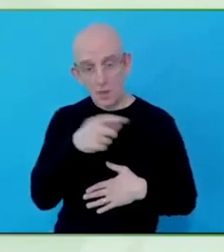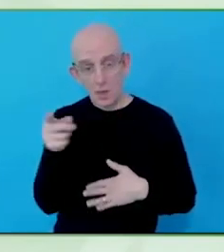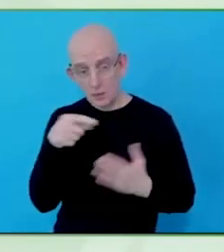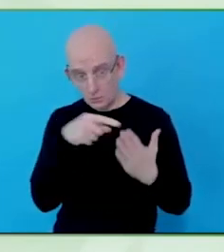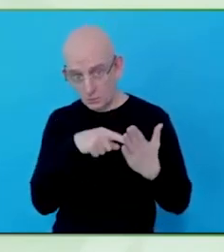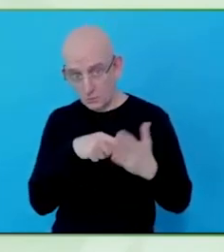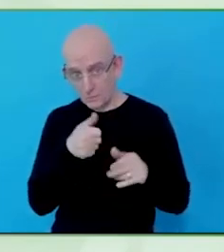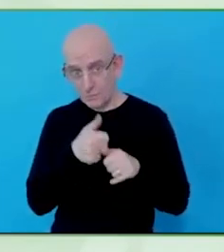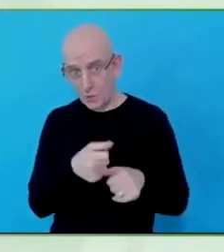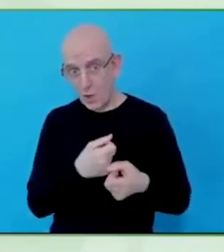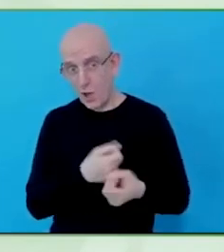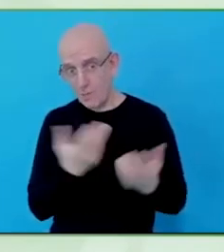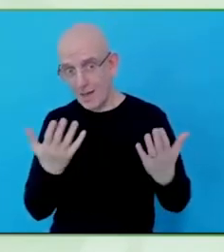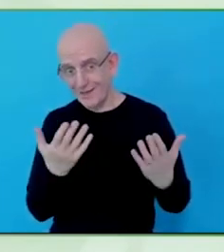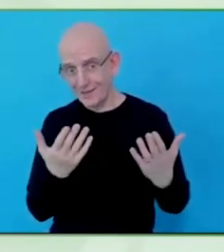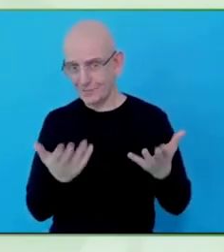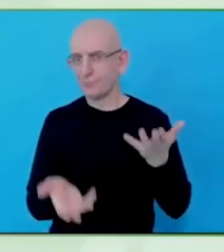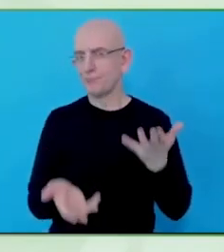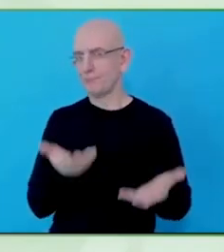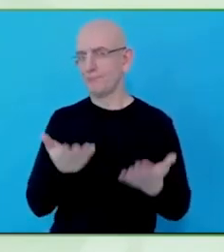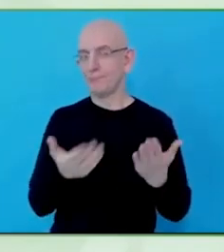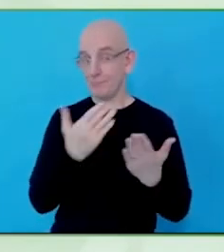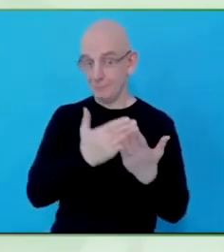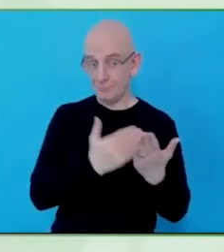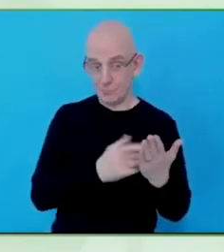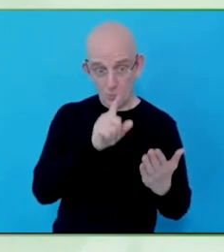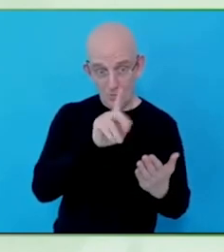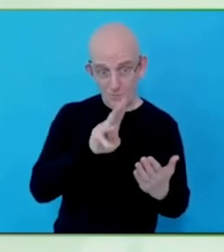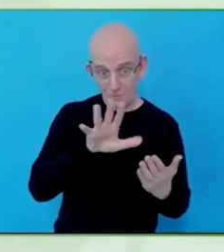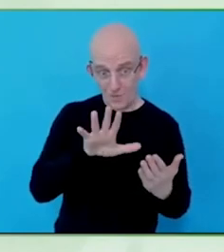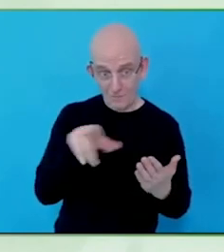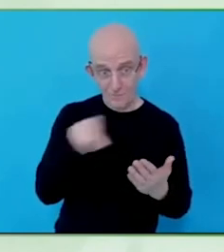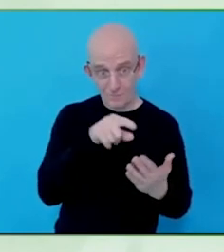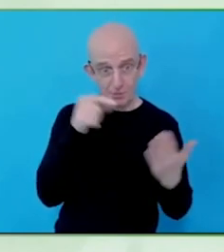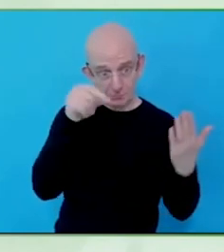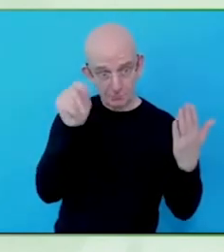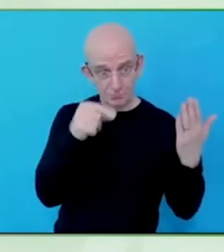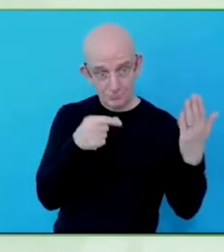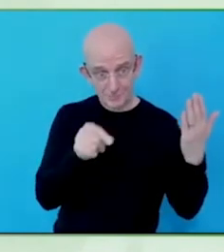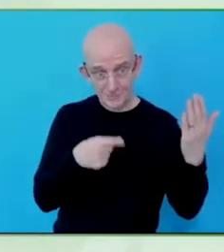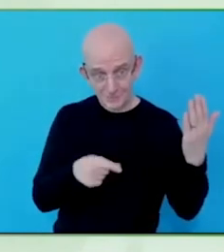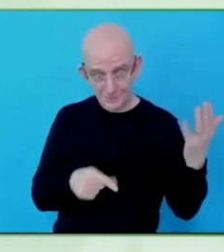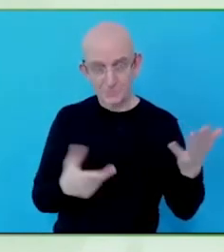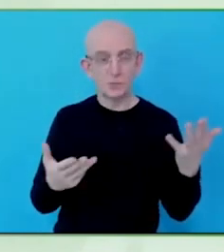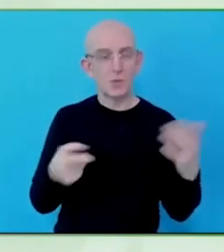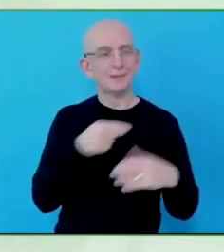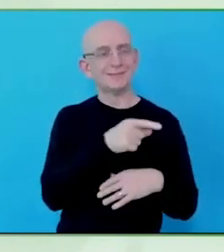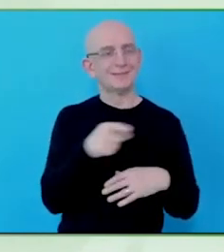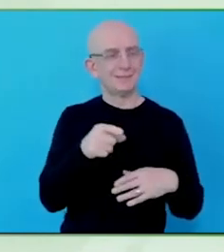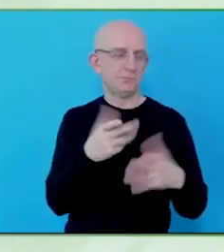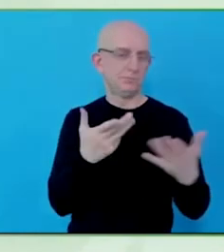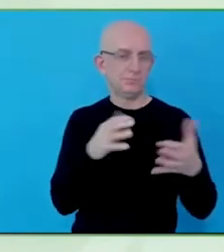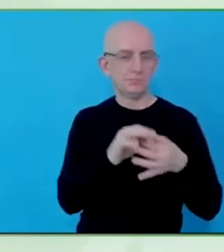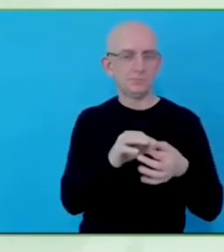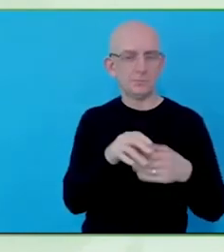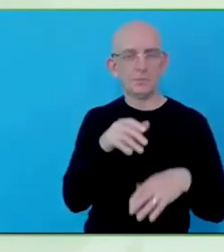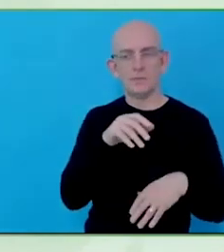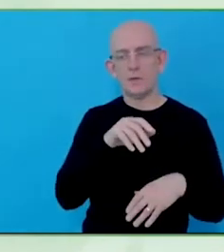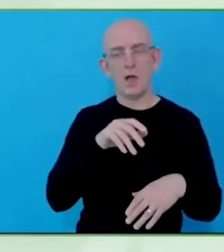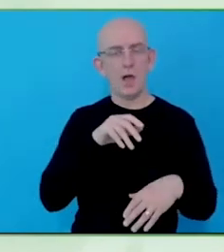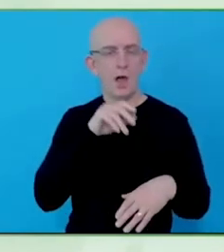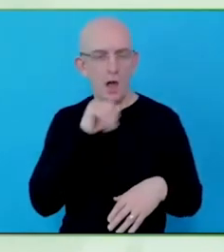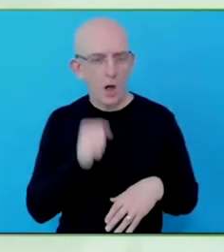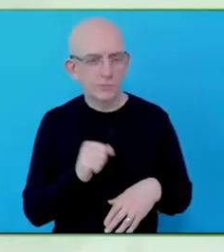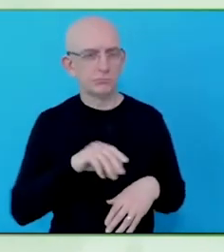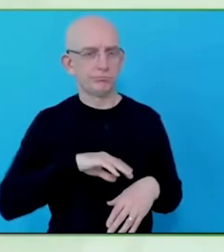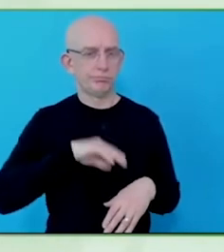we have no help, right? Many people don't know that there are features on their phone that can help them to look better, to see better,